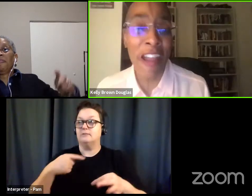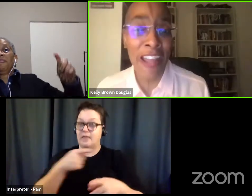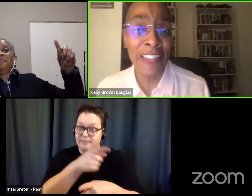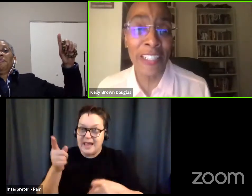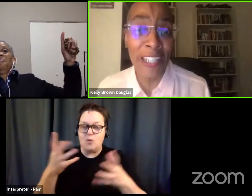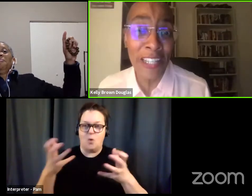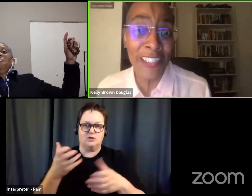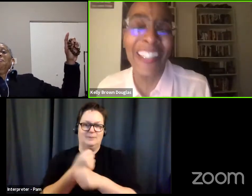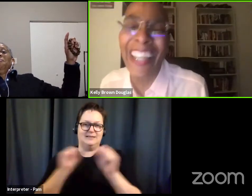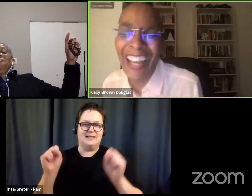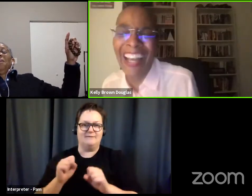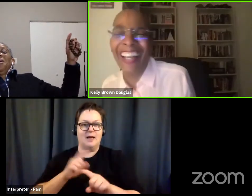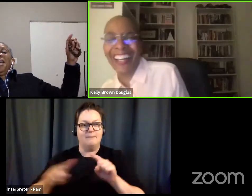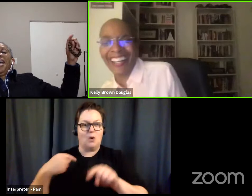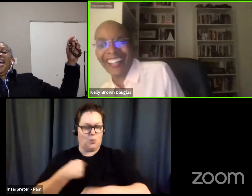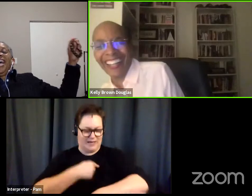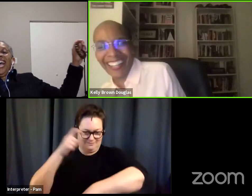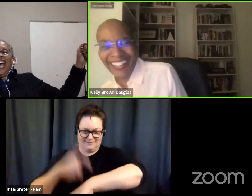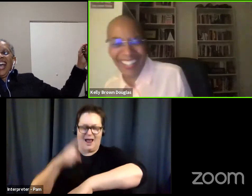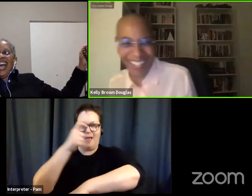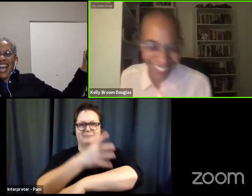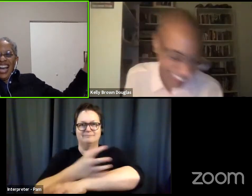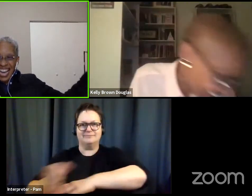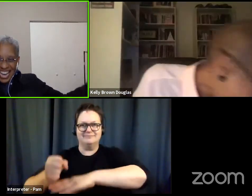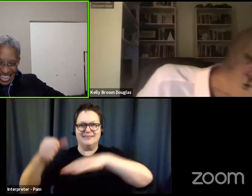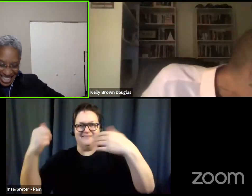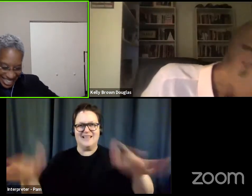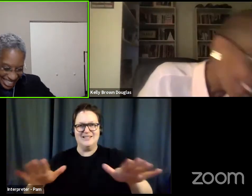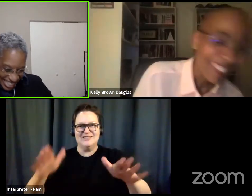But we are at the end.